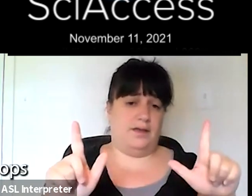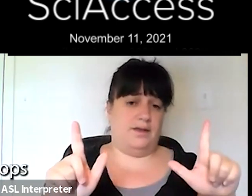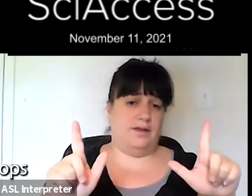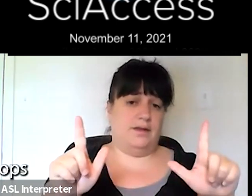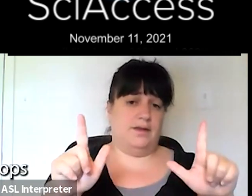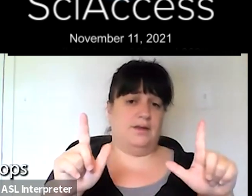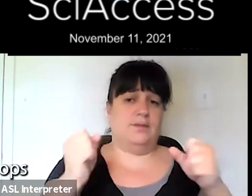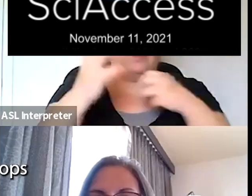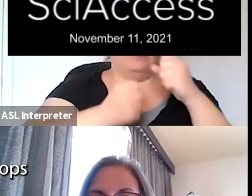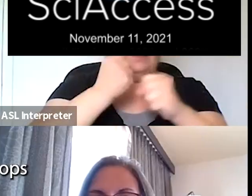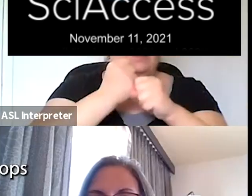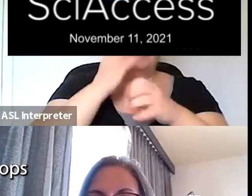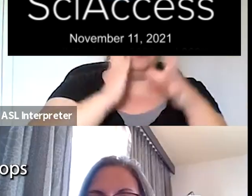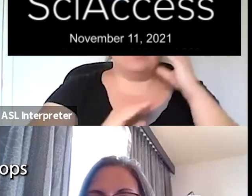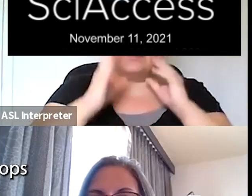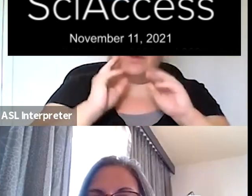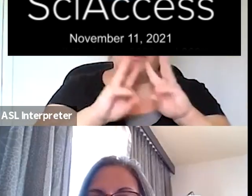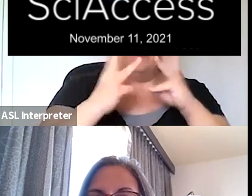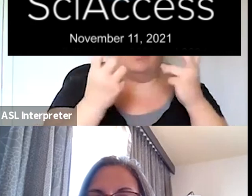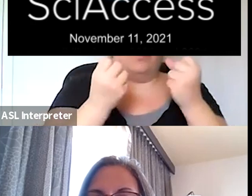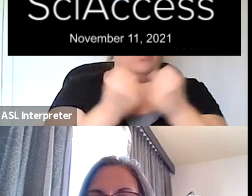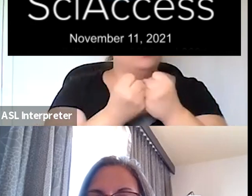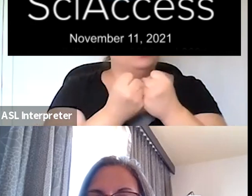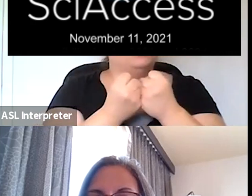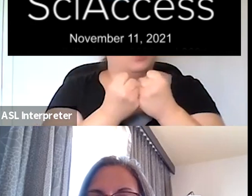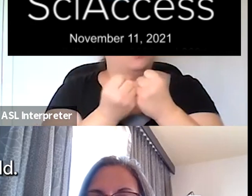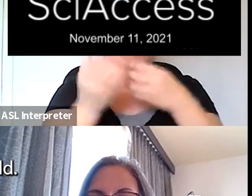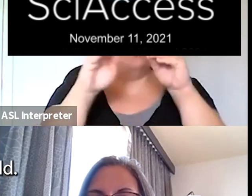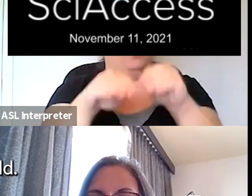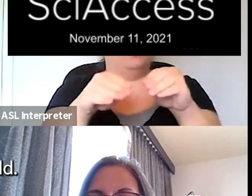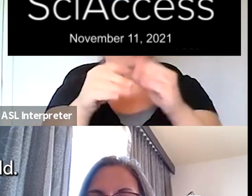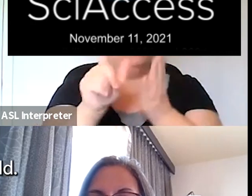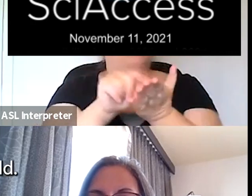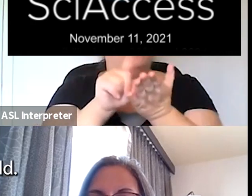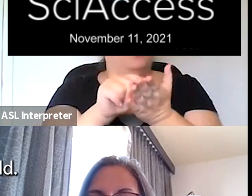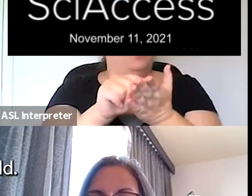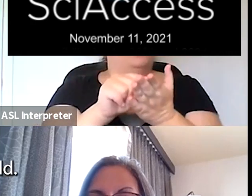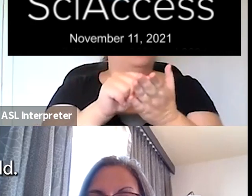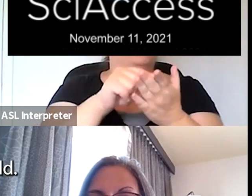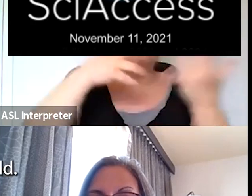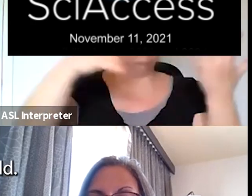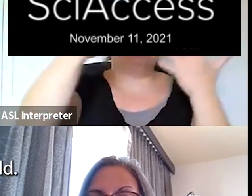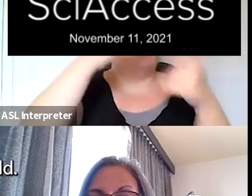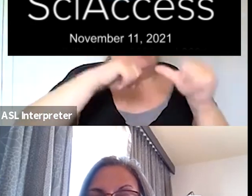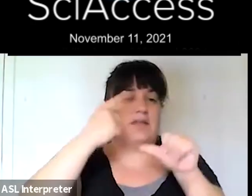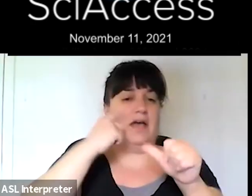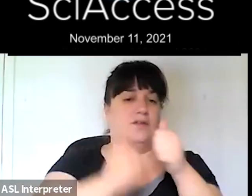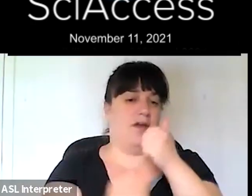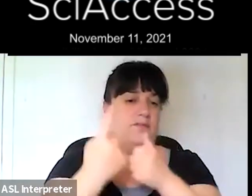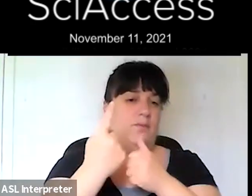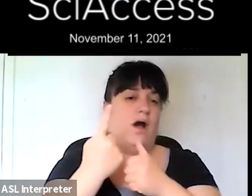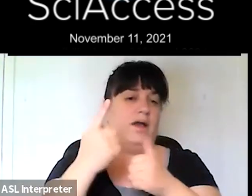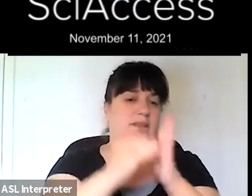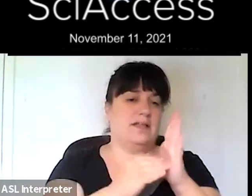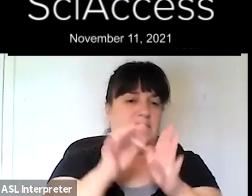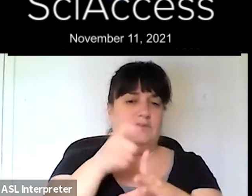years of experience in workshops ended up in this publication, Space Science is for Everyone, Lessons from the Field, and I believe